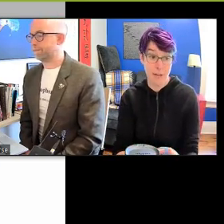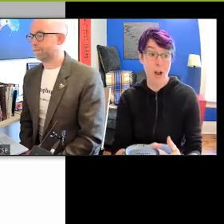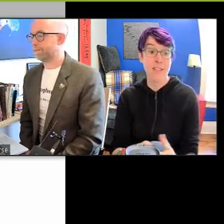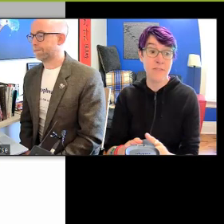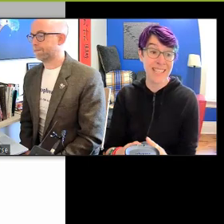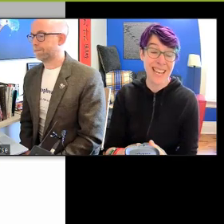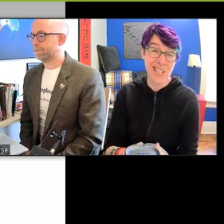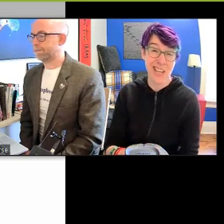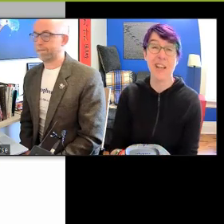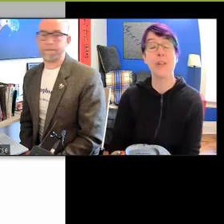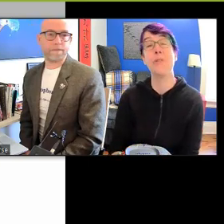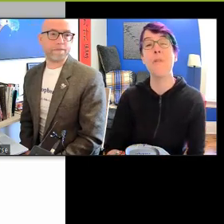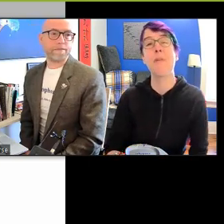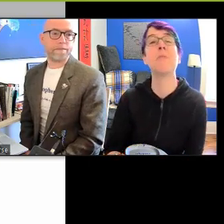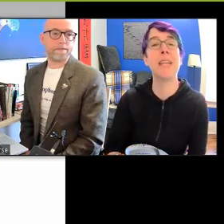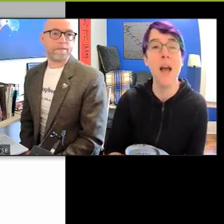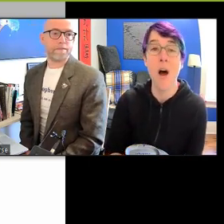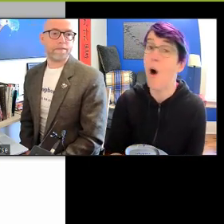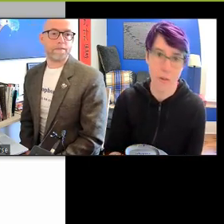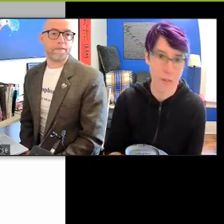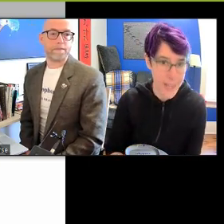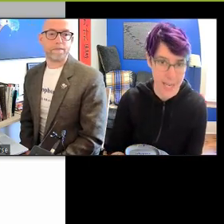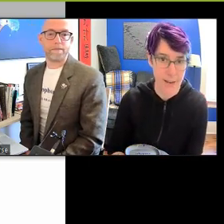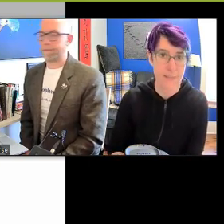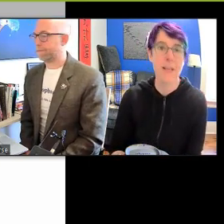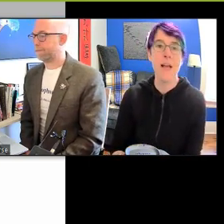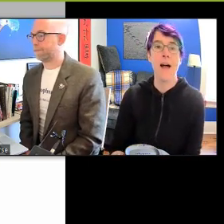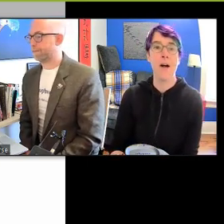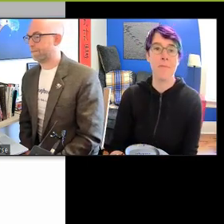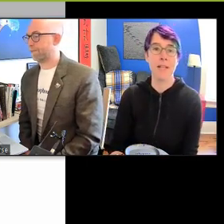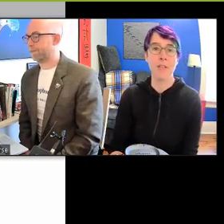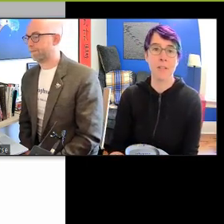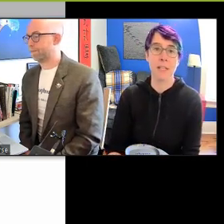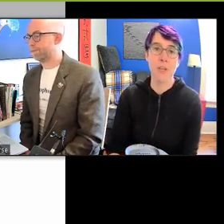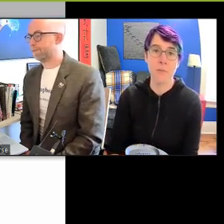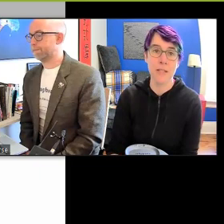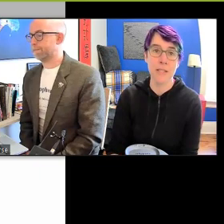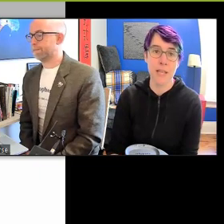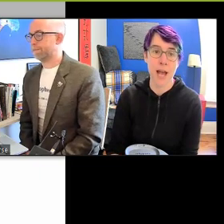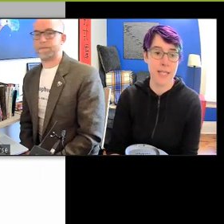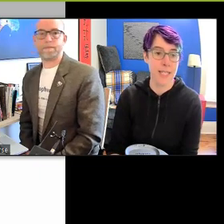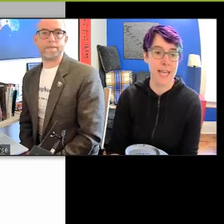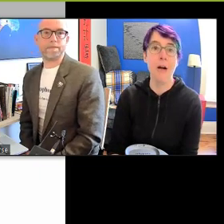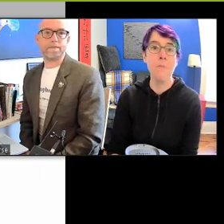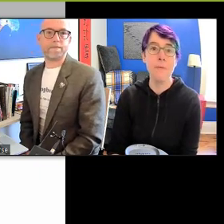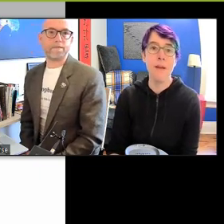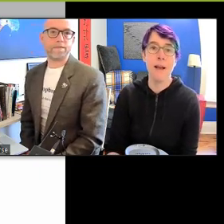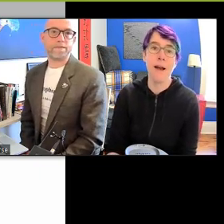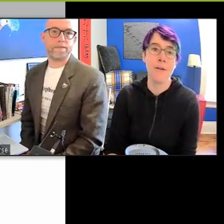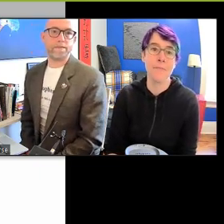all together. Causes of extinction include probably all the things. And certainly humans didn't